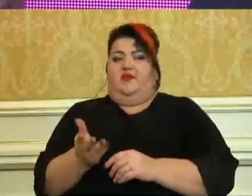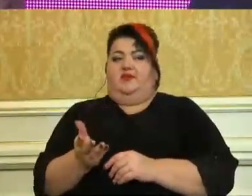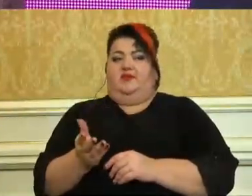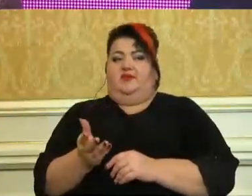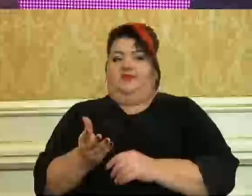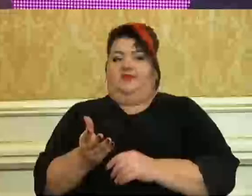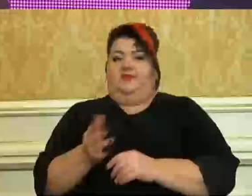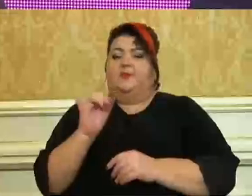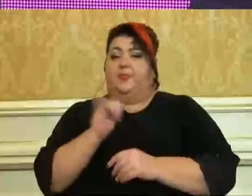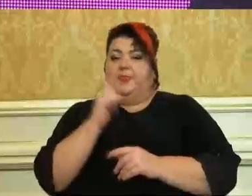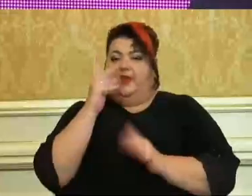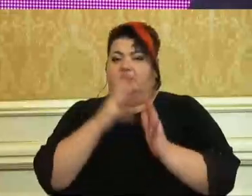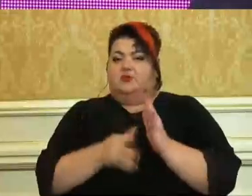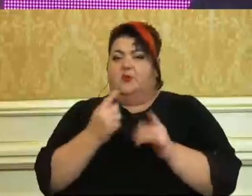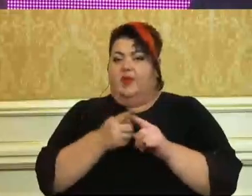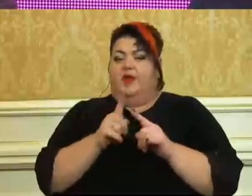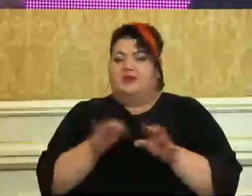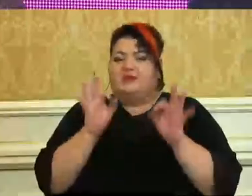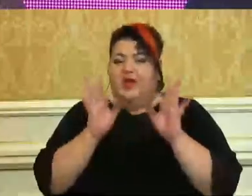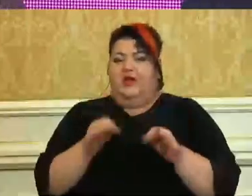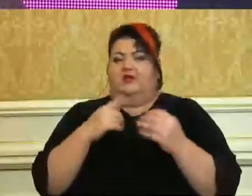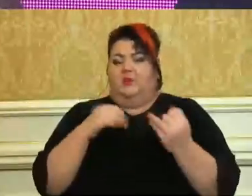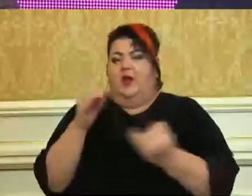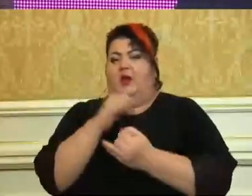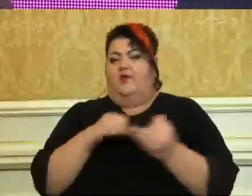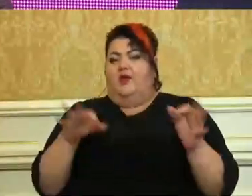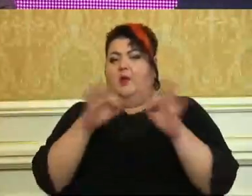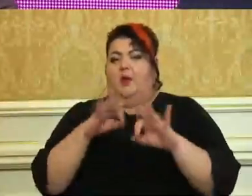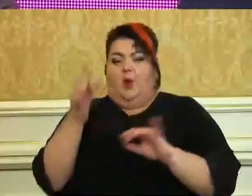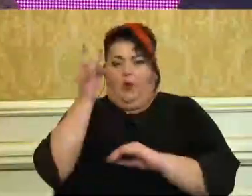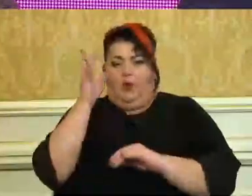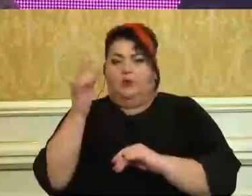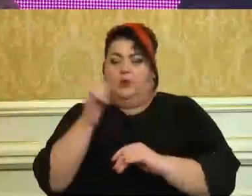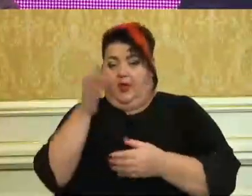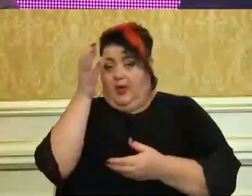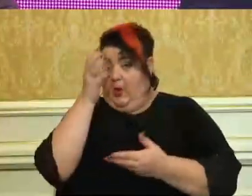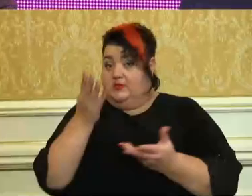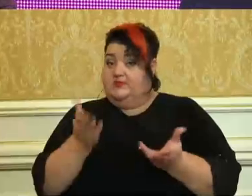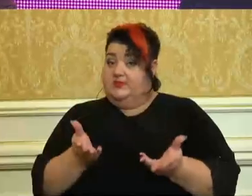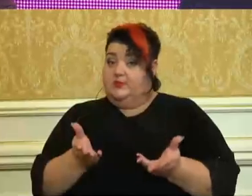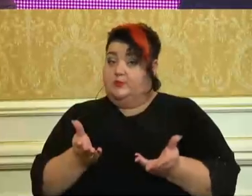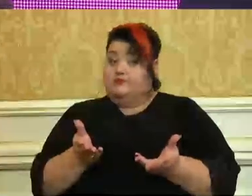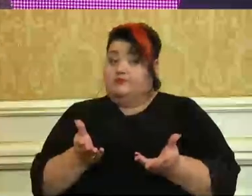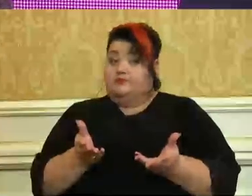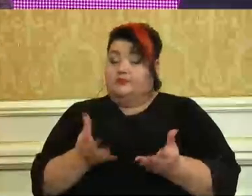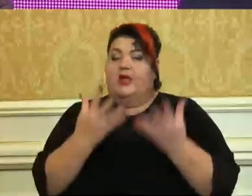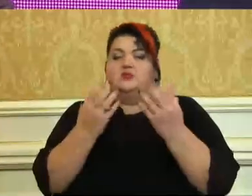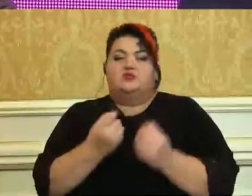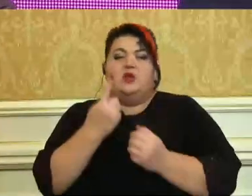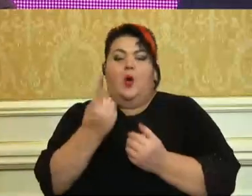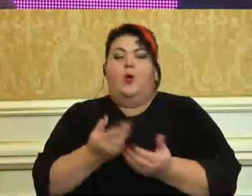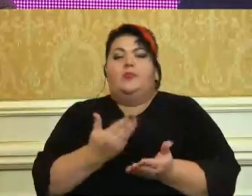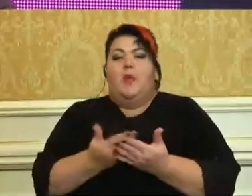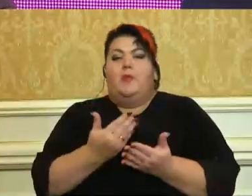was so brilliant, but they refused to provide her with the award because it's a kind of a superstitious tradition